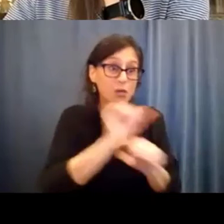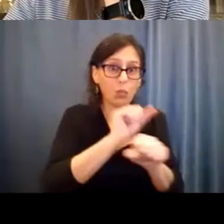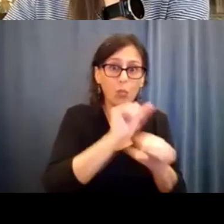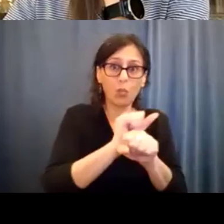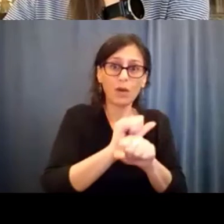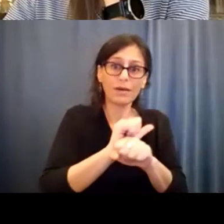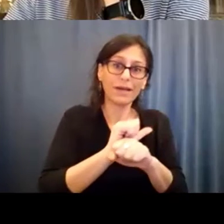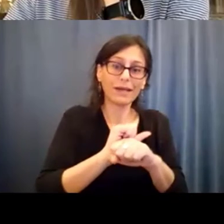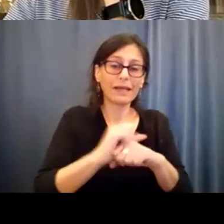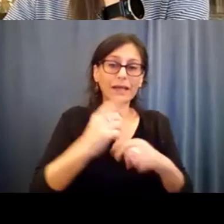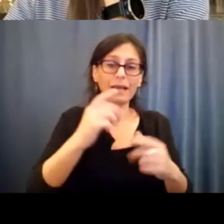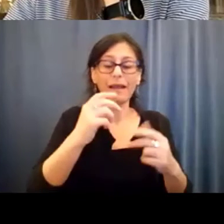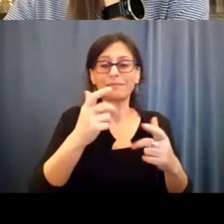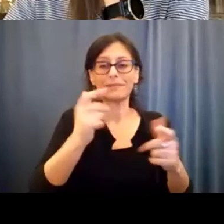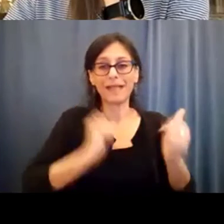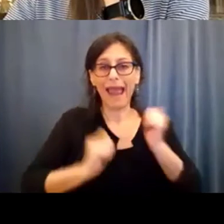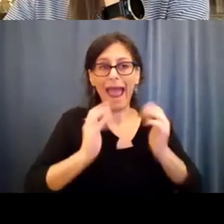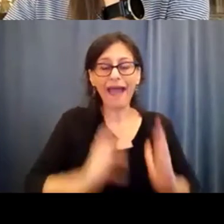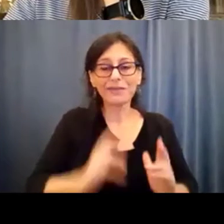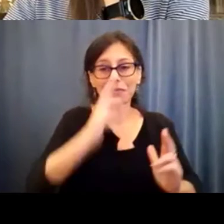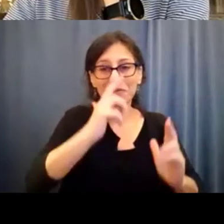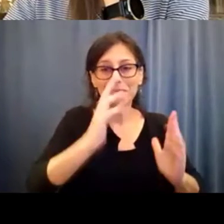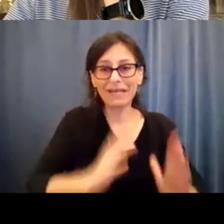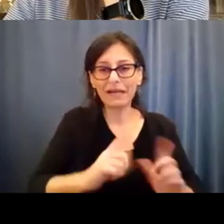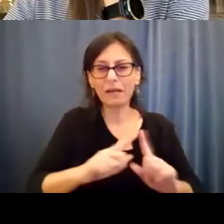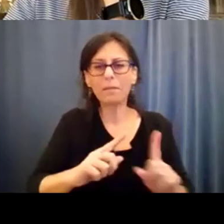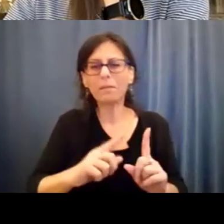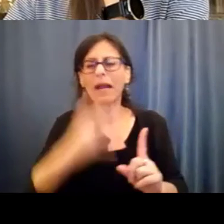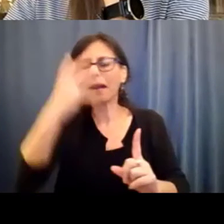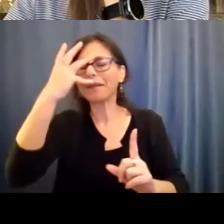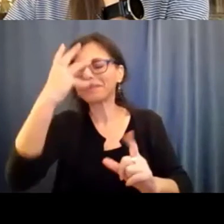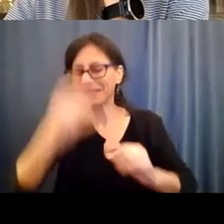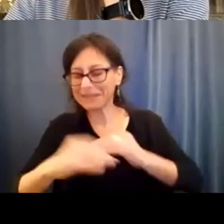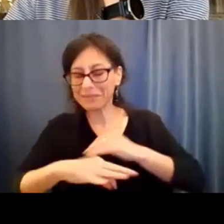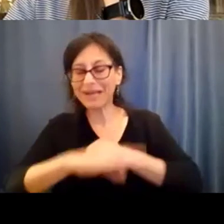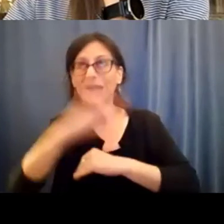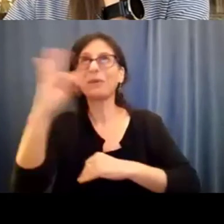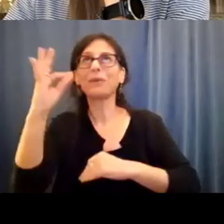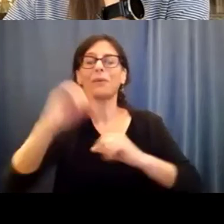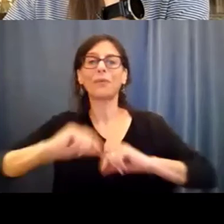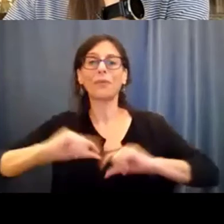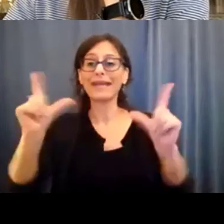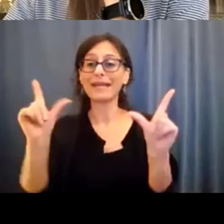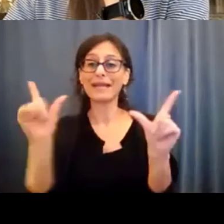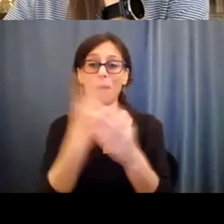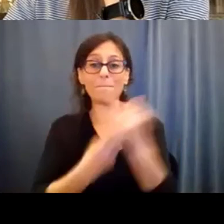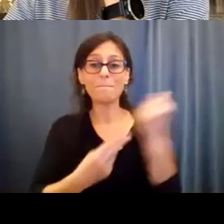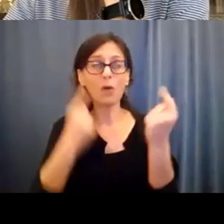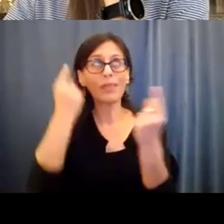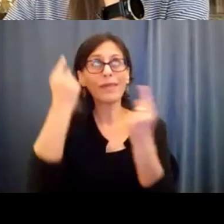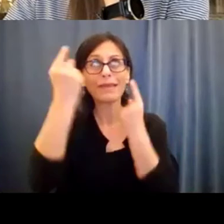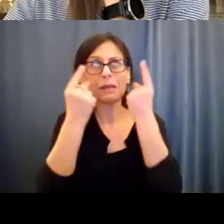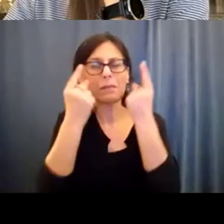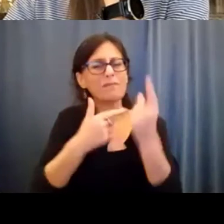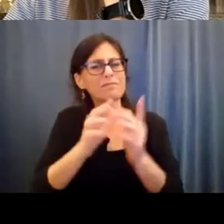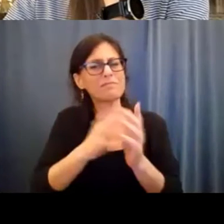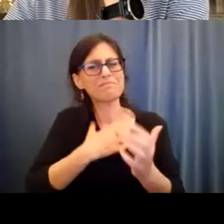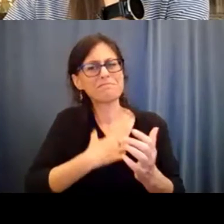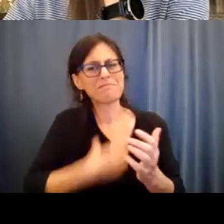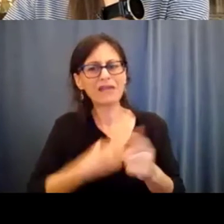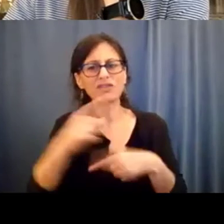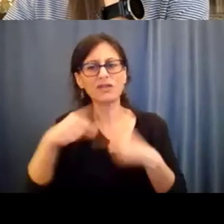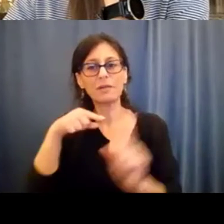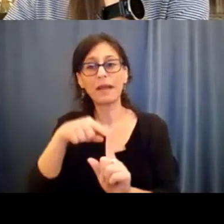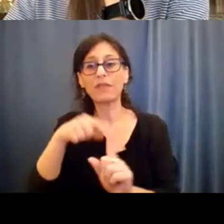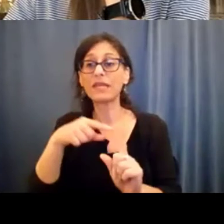but I work, I'm going to bed thinking about this. I'm waking up thinking about this. This is like something I'm very passionate